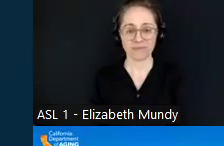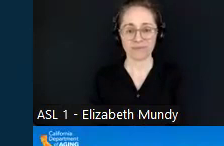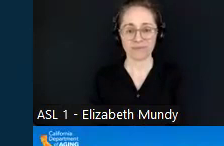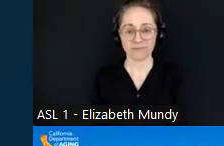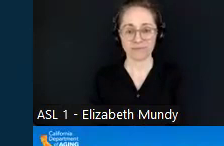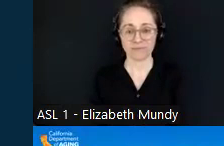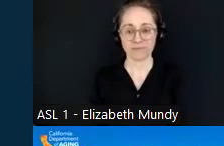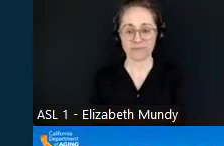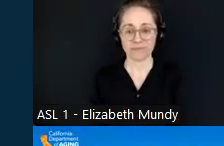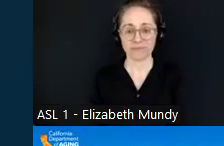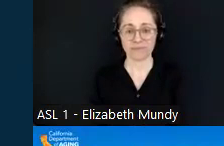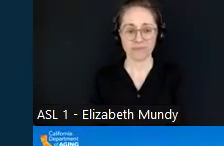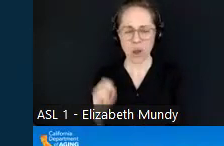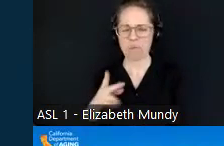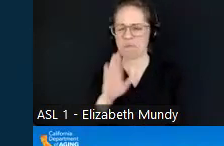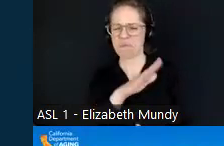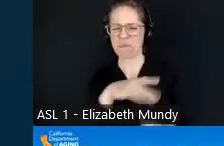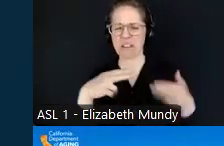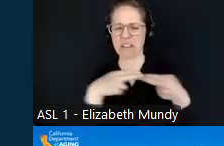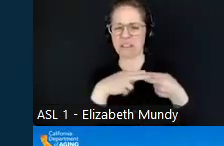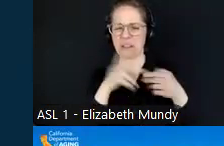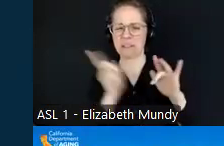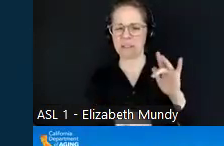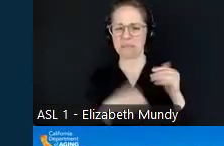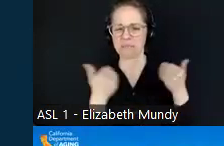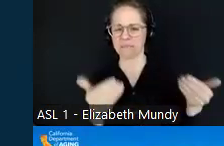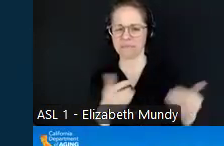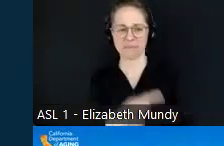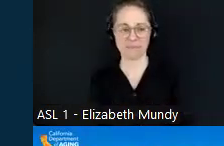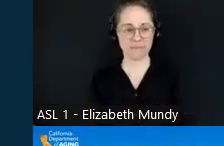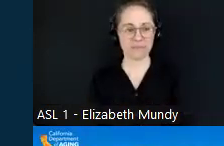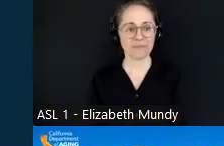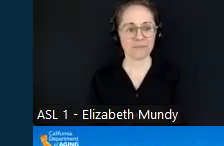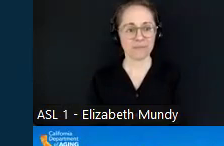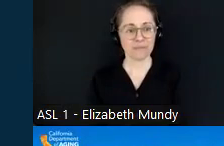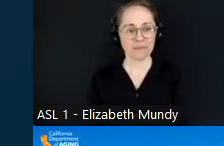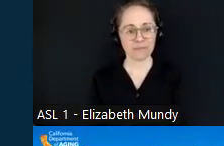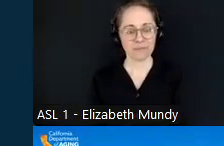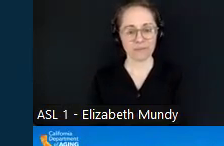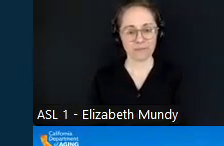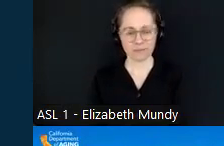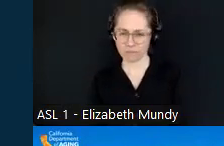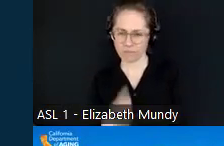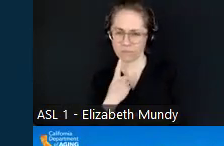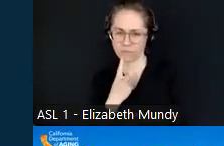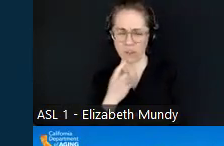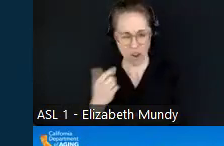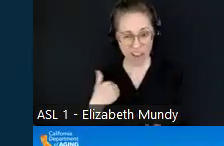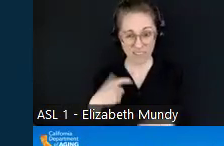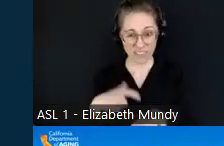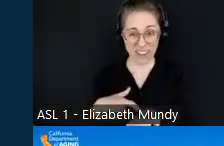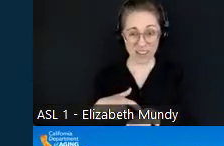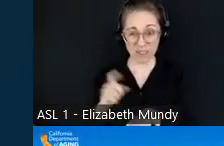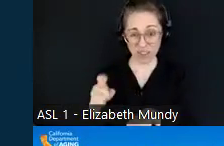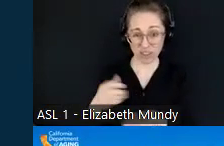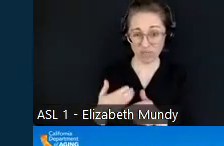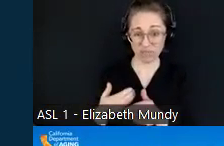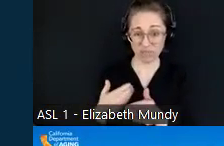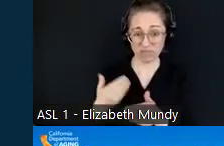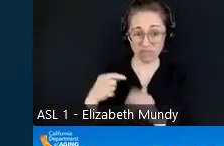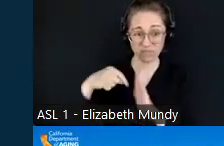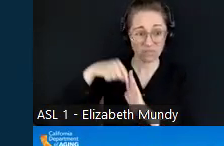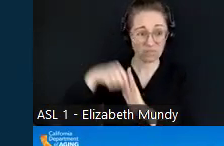oops, we can skip this one, Carol. Or actually, do we have time? Shall we go through with that?